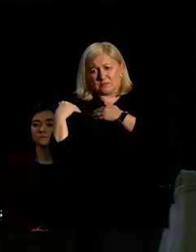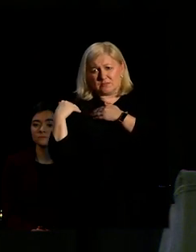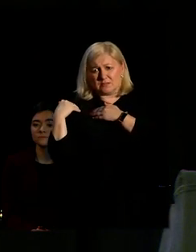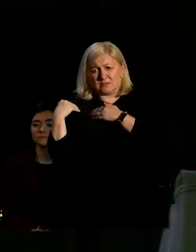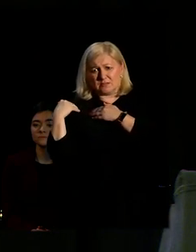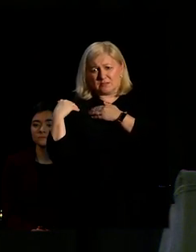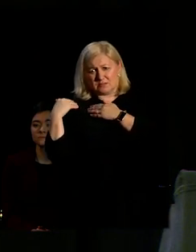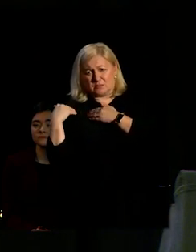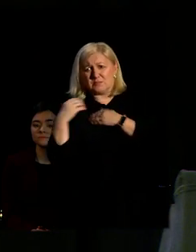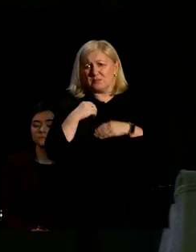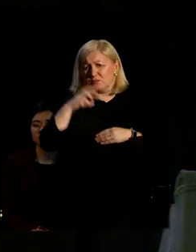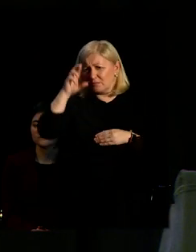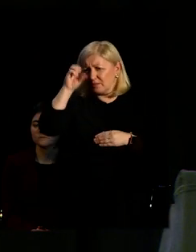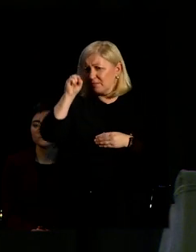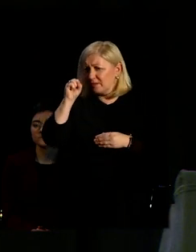memorialization.